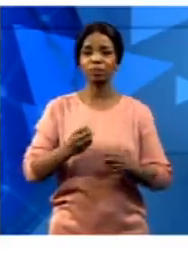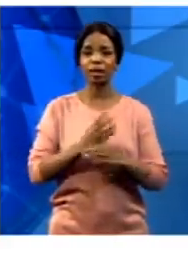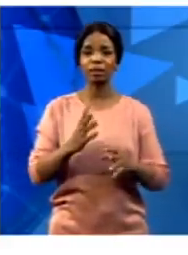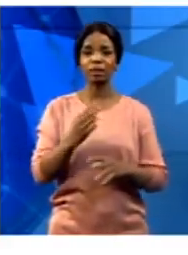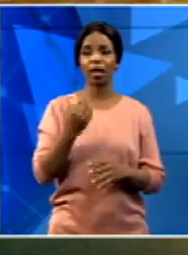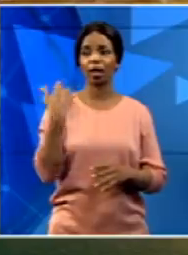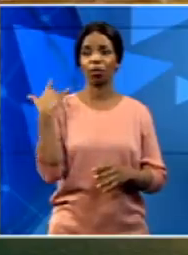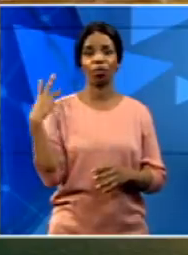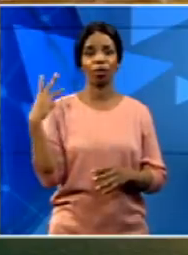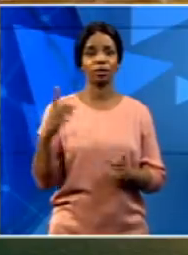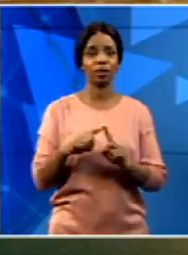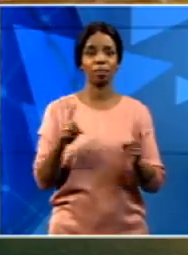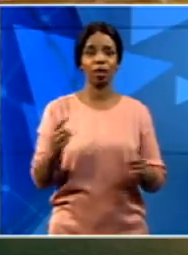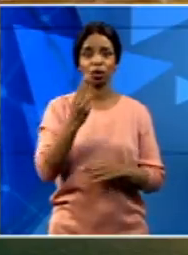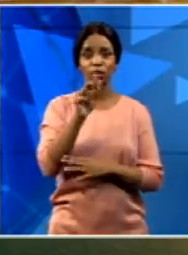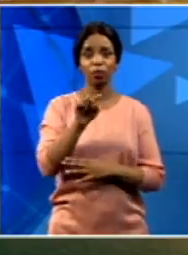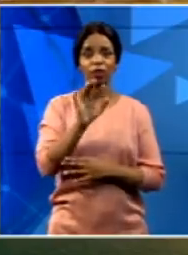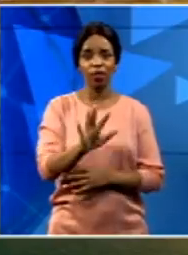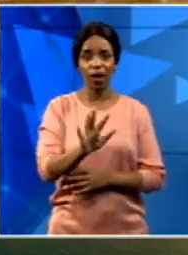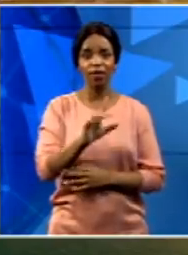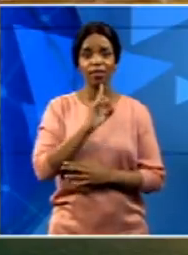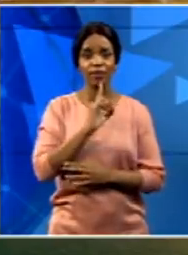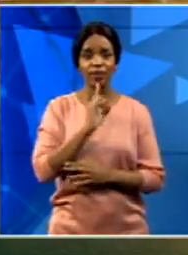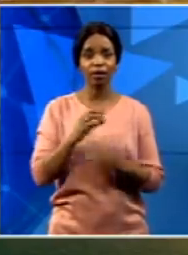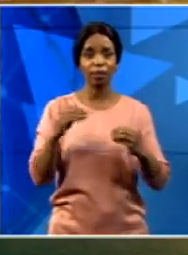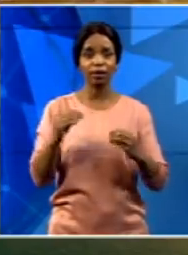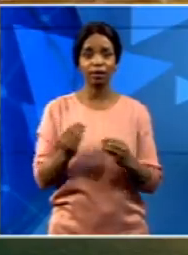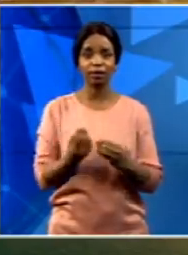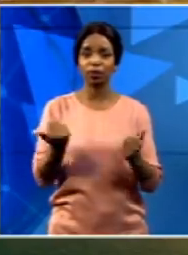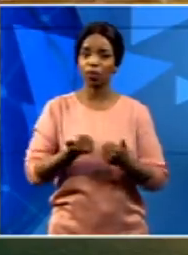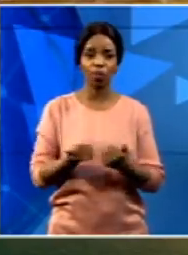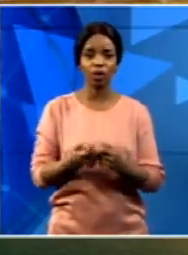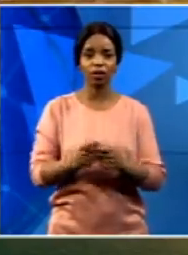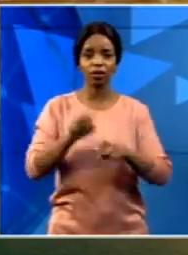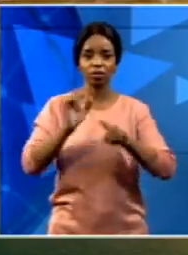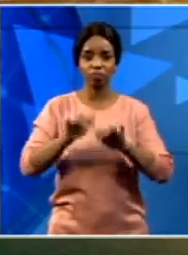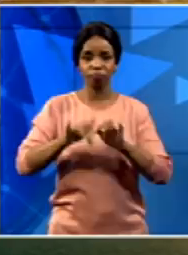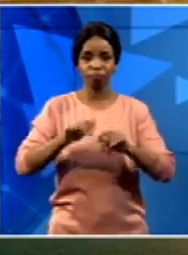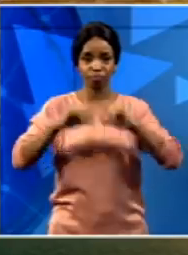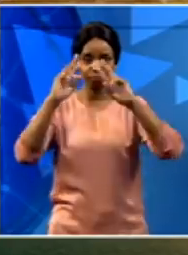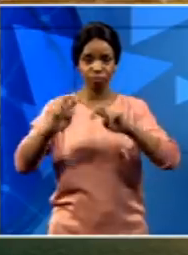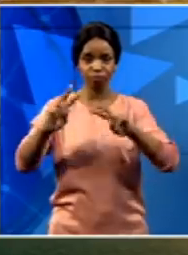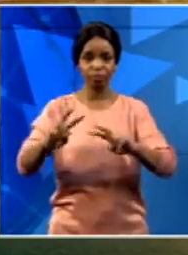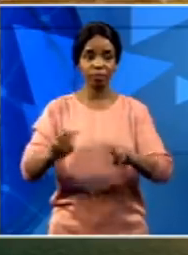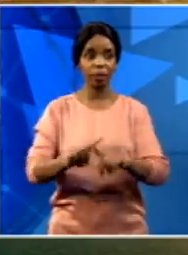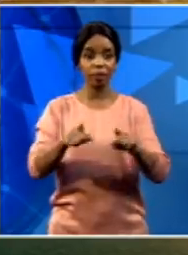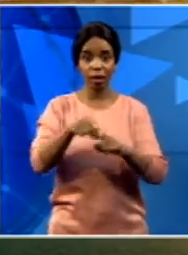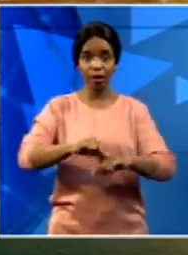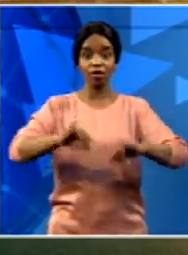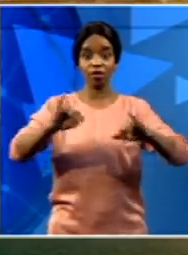businesses have gone through that process. So I think that's an indication of just how serious this crisis is for